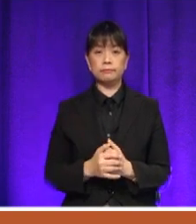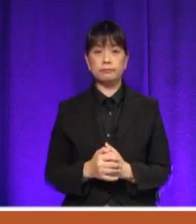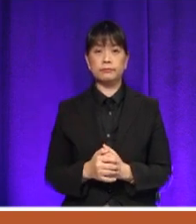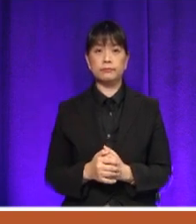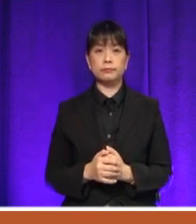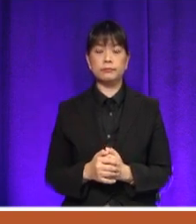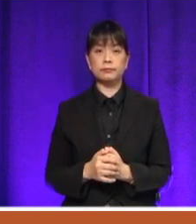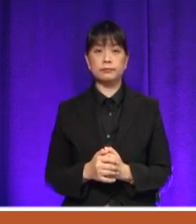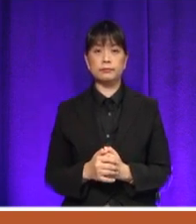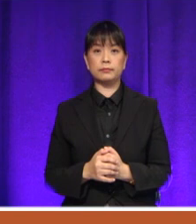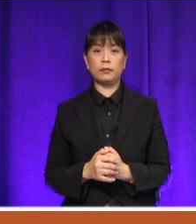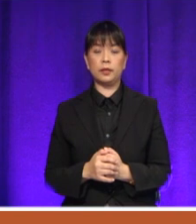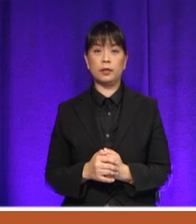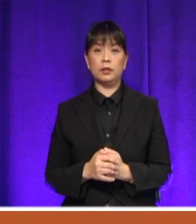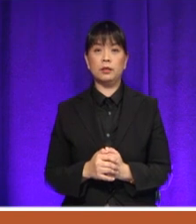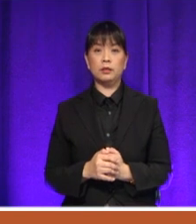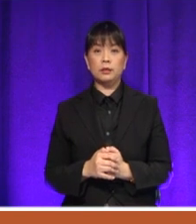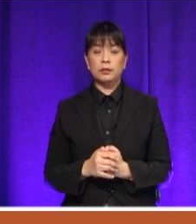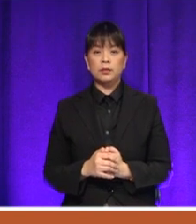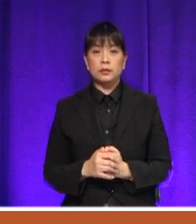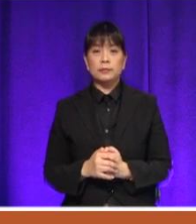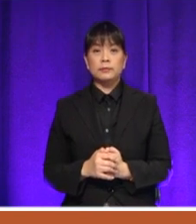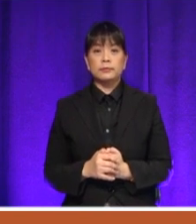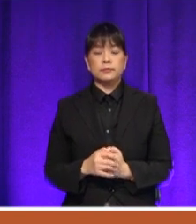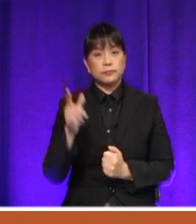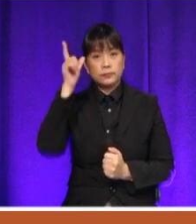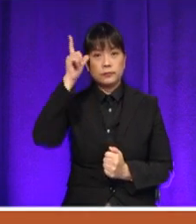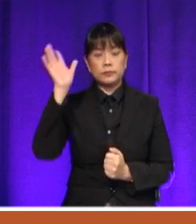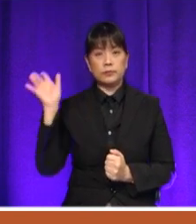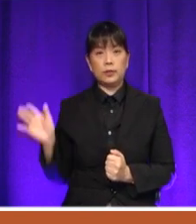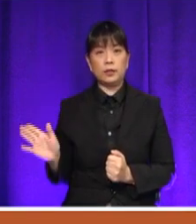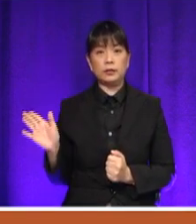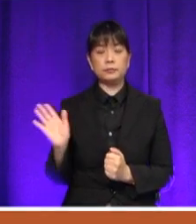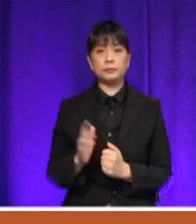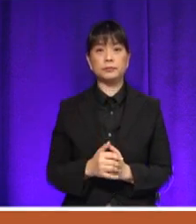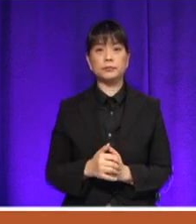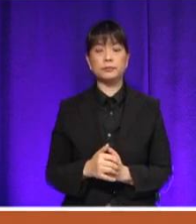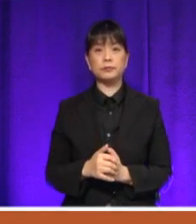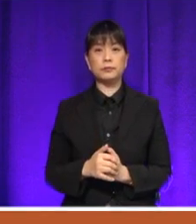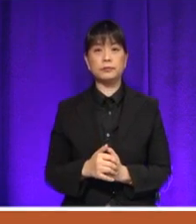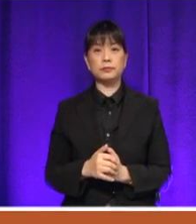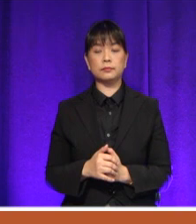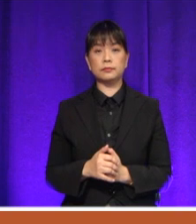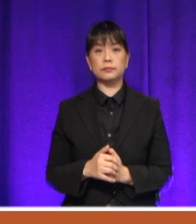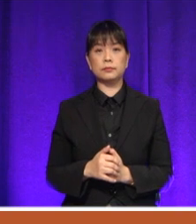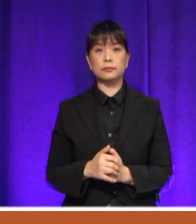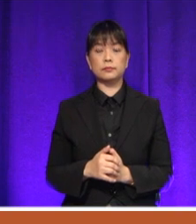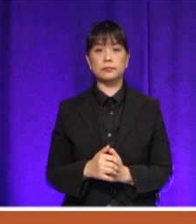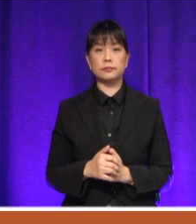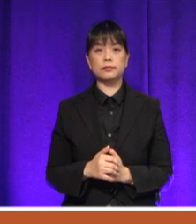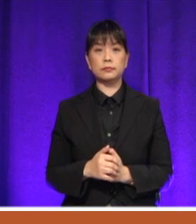clear over there. All right, so if you have a look, I like the first one. Okay, that's one from the teacher.